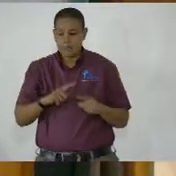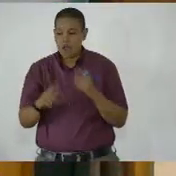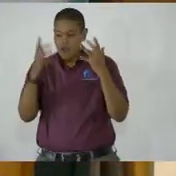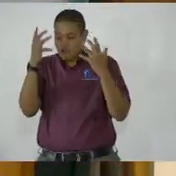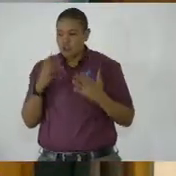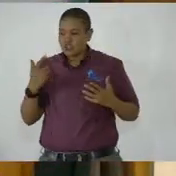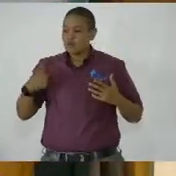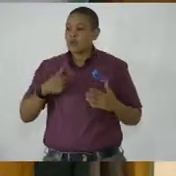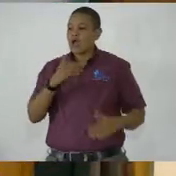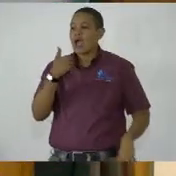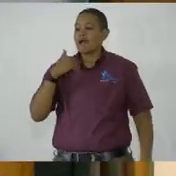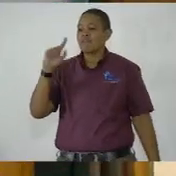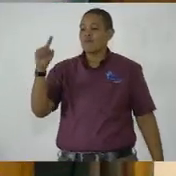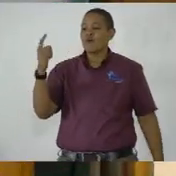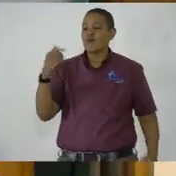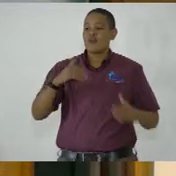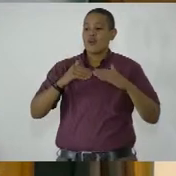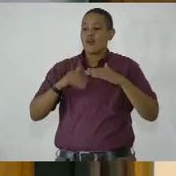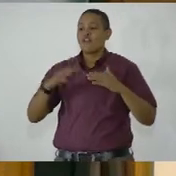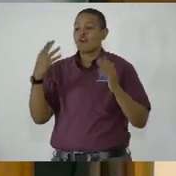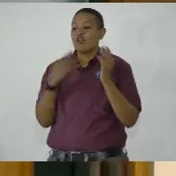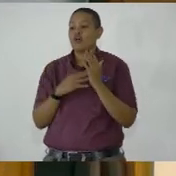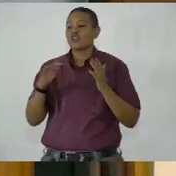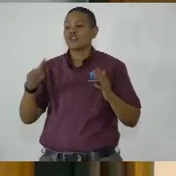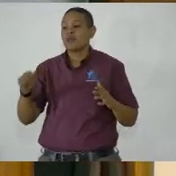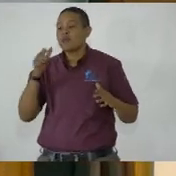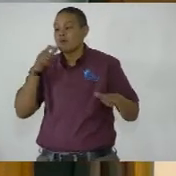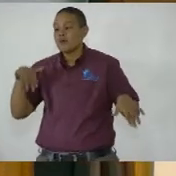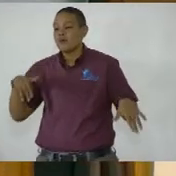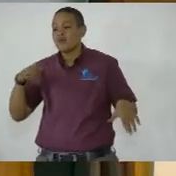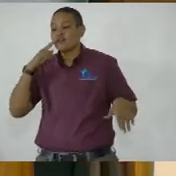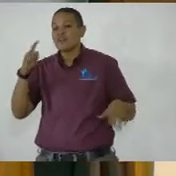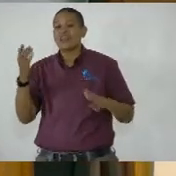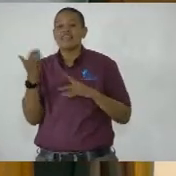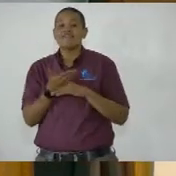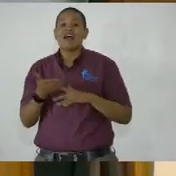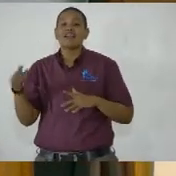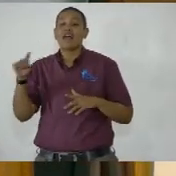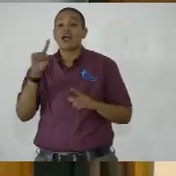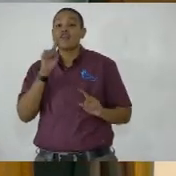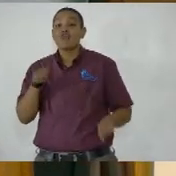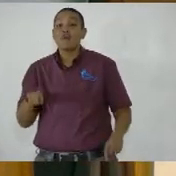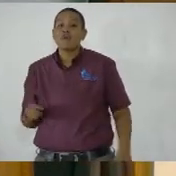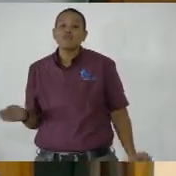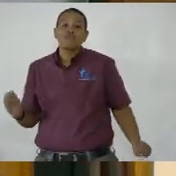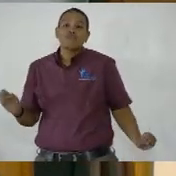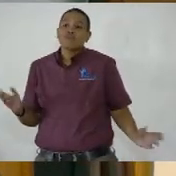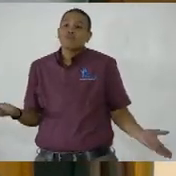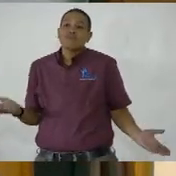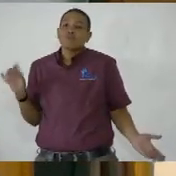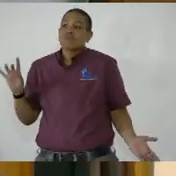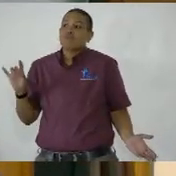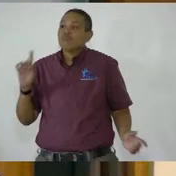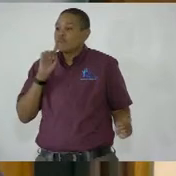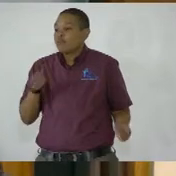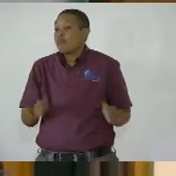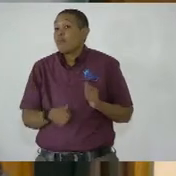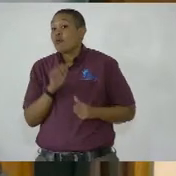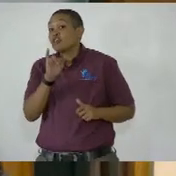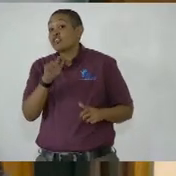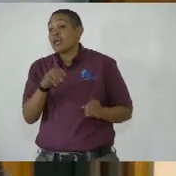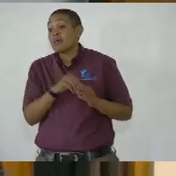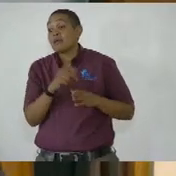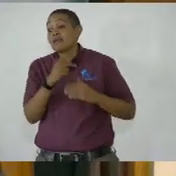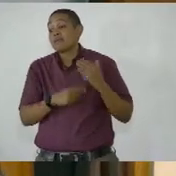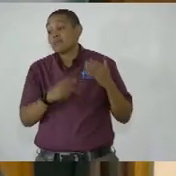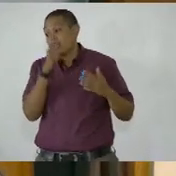we have just under 4,000 GPs who have not really filed their reports. And most of these GPs are really in the parishes